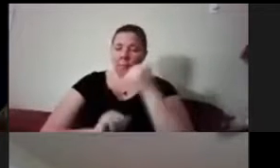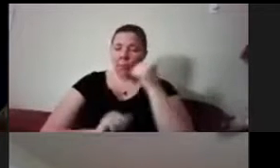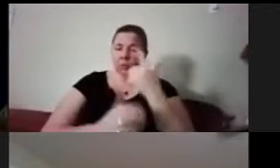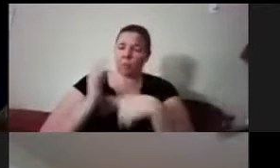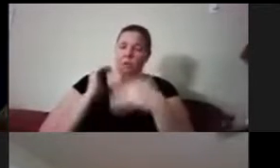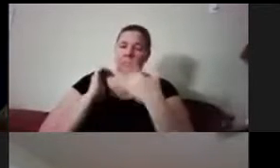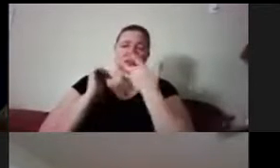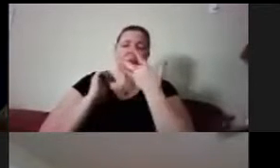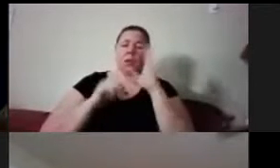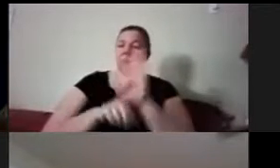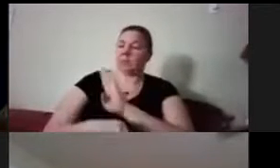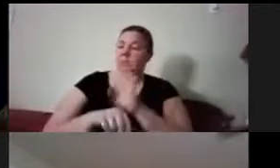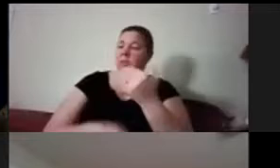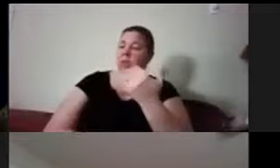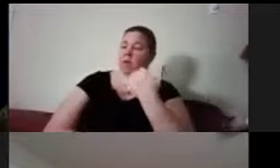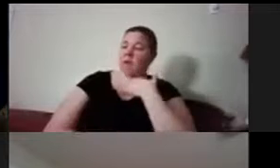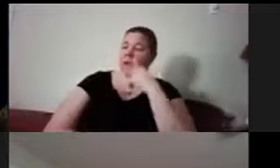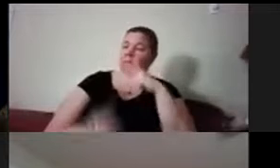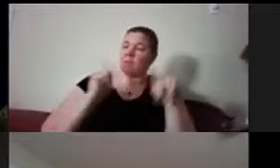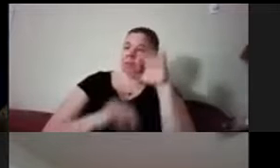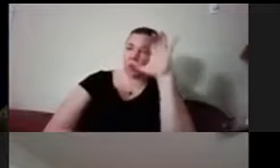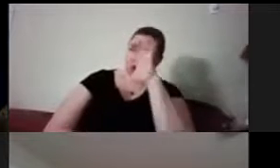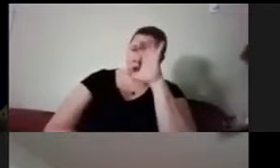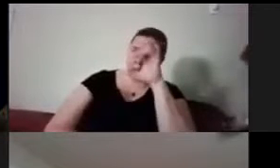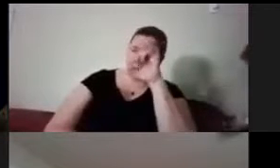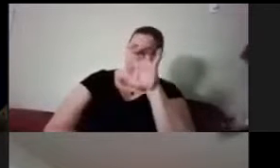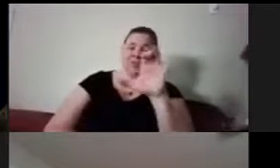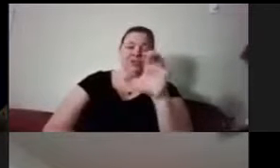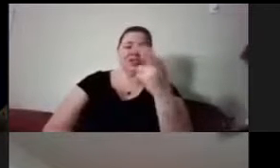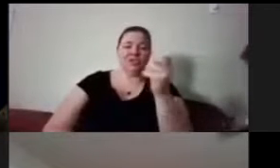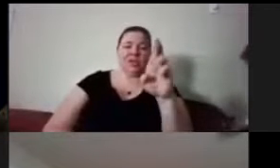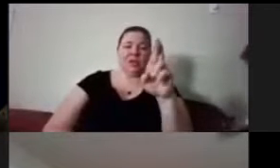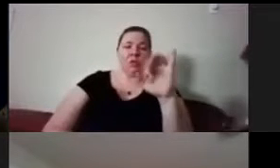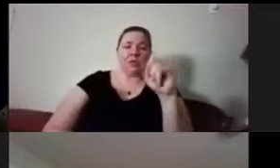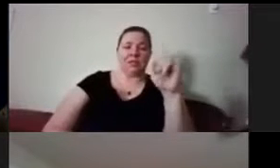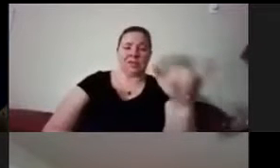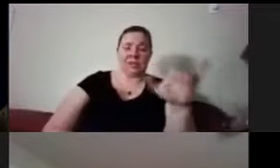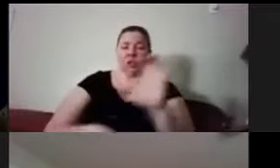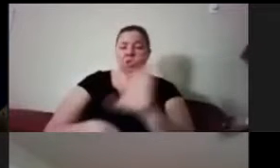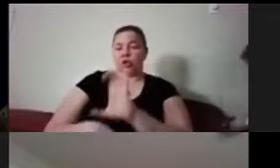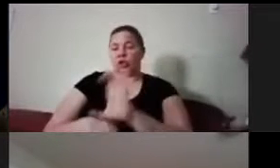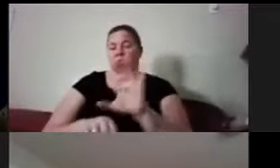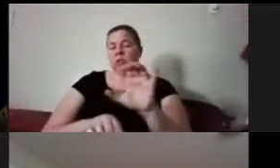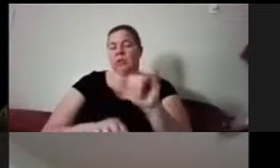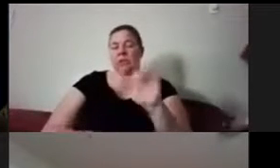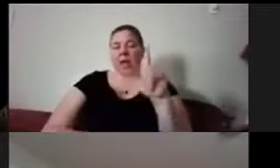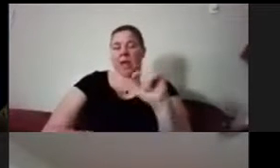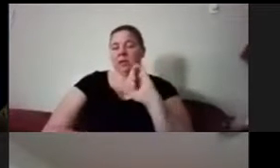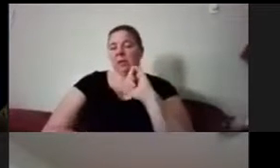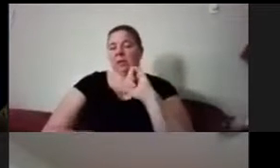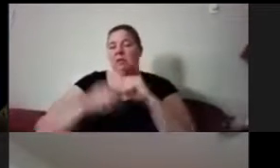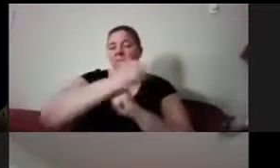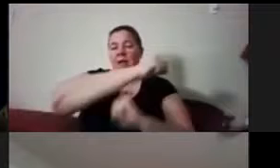business is out there and what people are looking for. The charities, churches, and foundations is not just, you know, churches. So you could